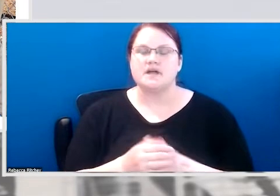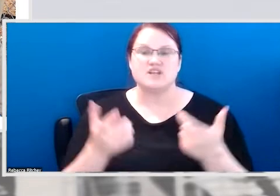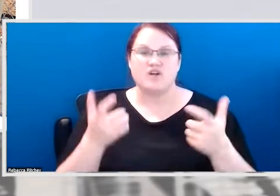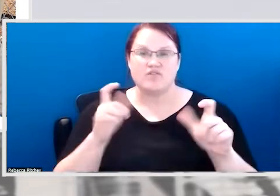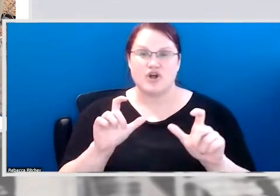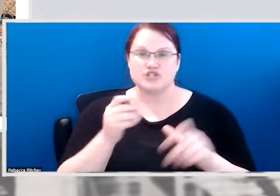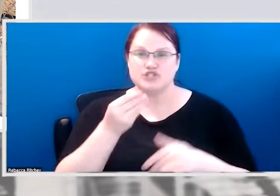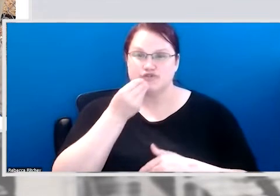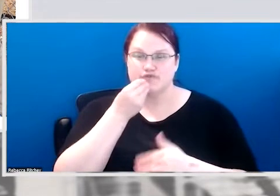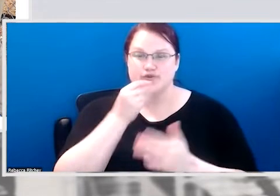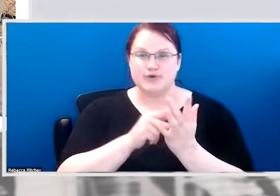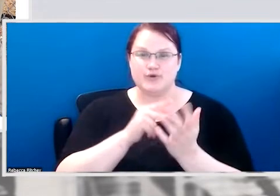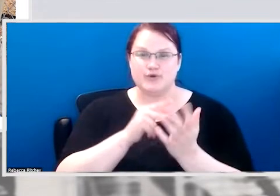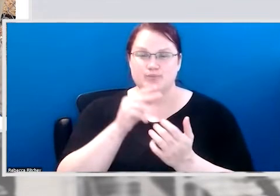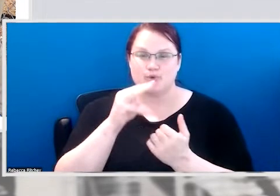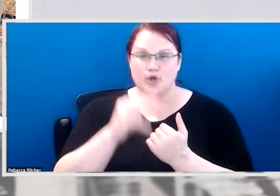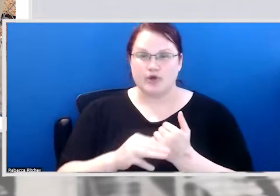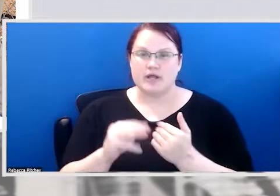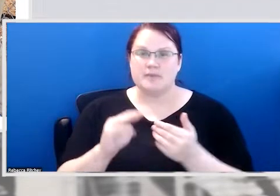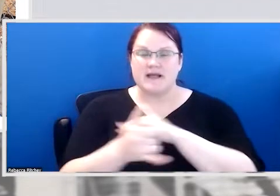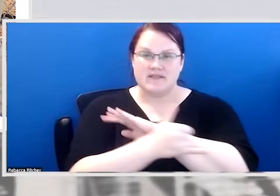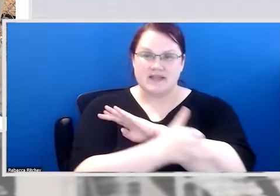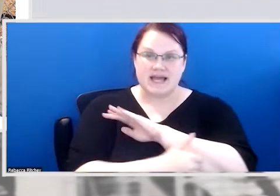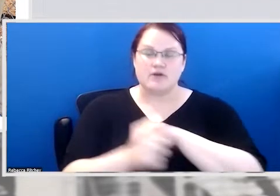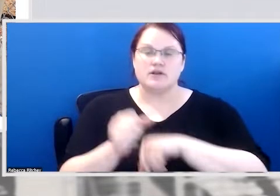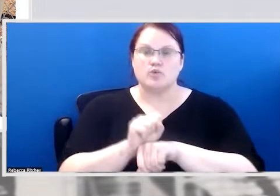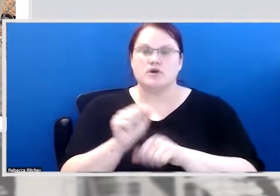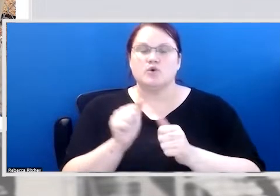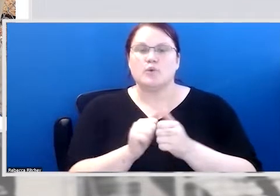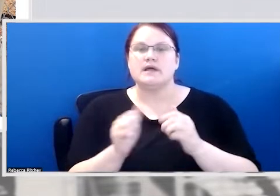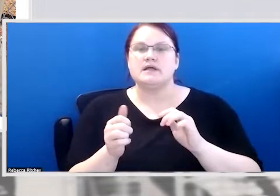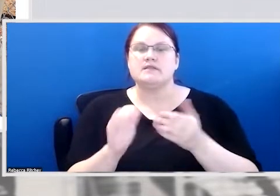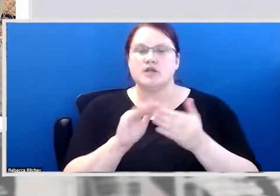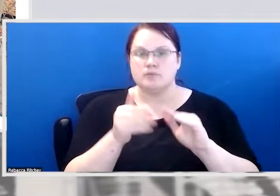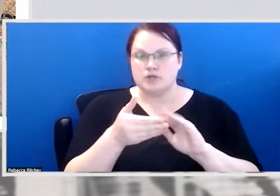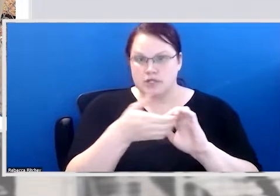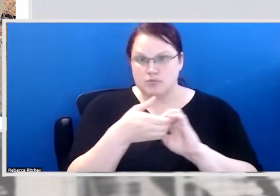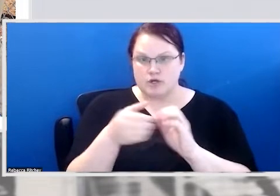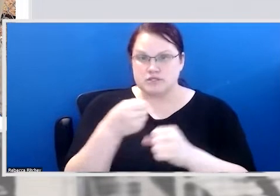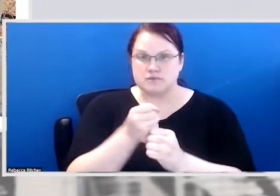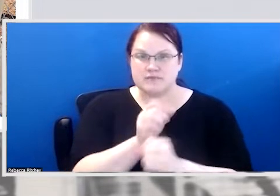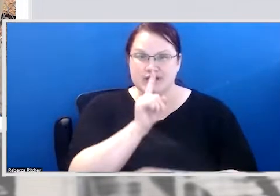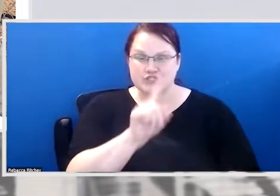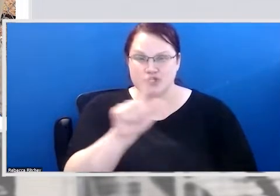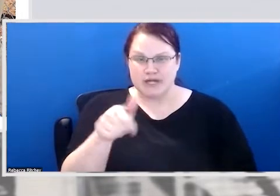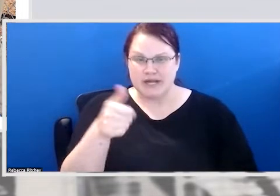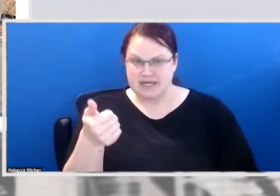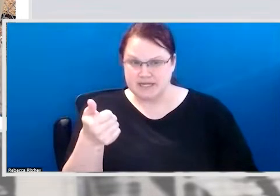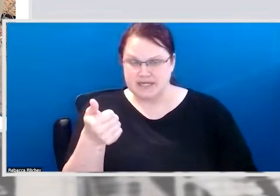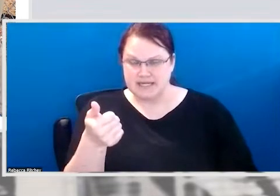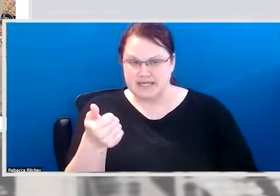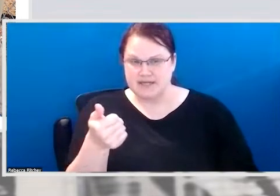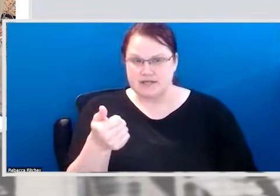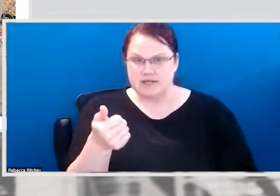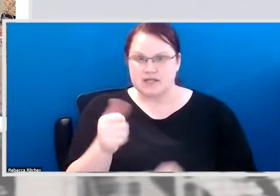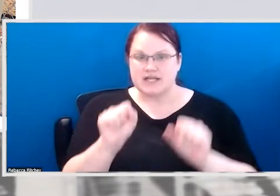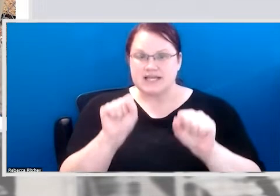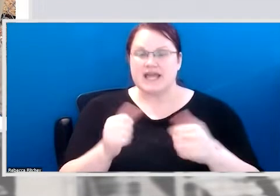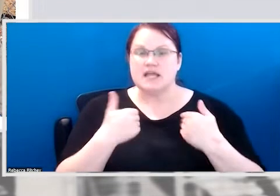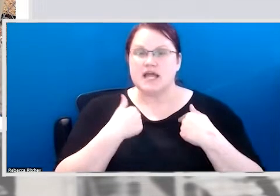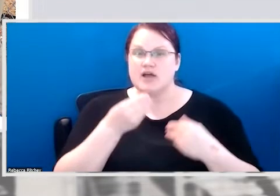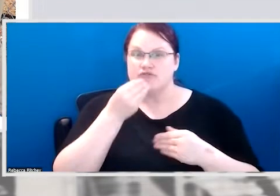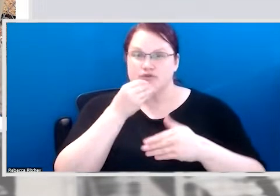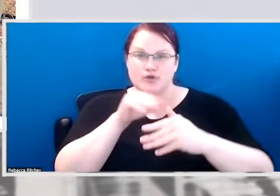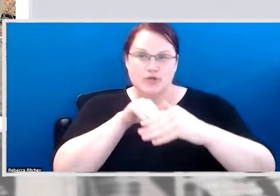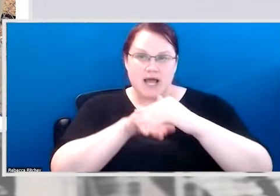program in the county. We work with community partners to make sure that anywhere where we can have food access,